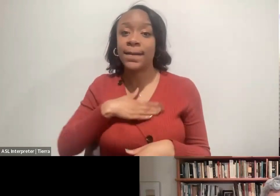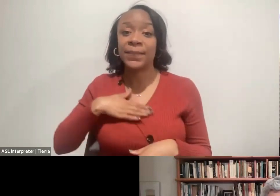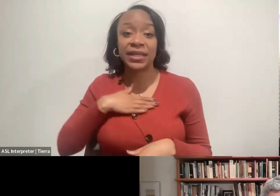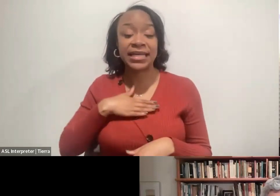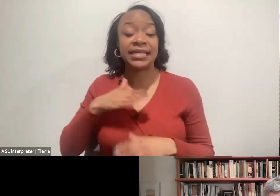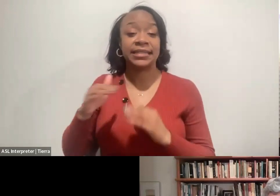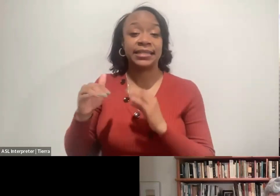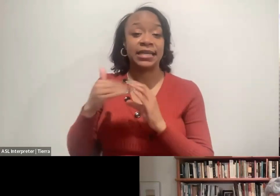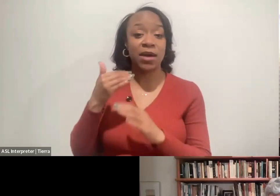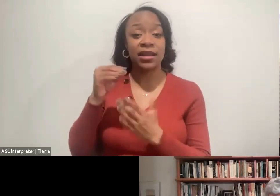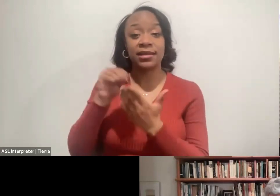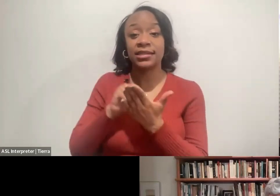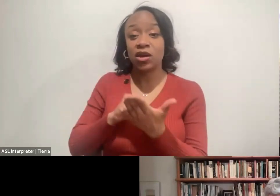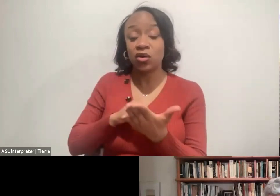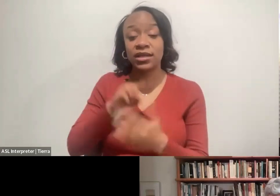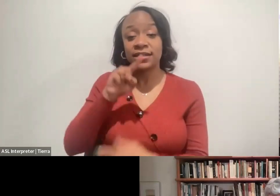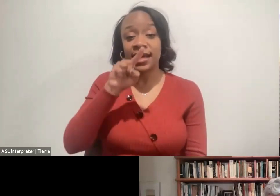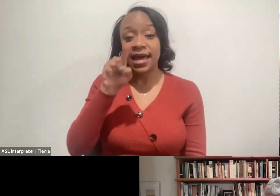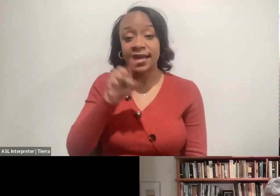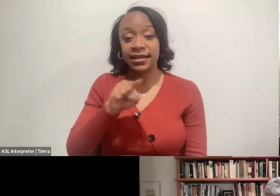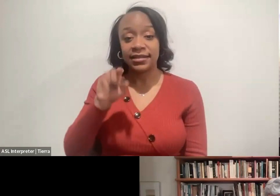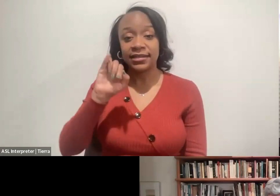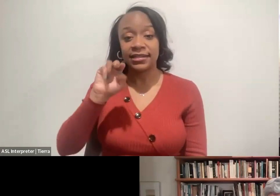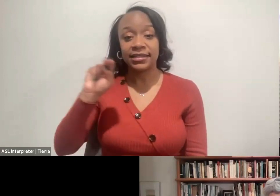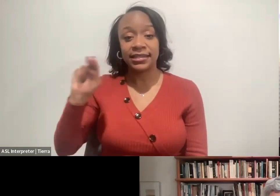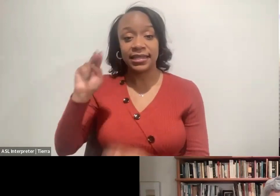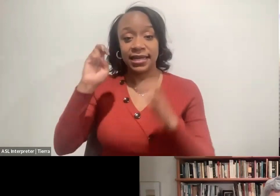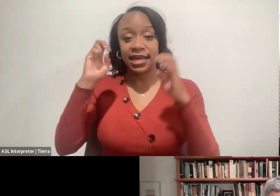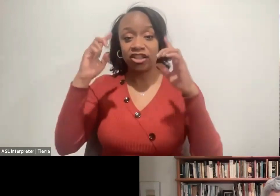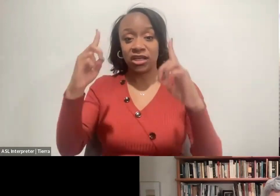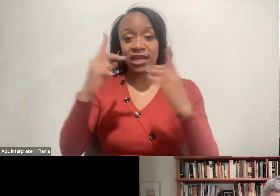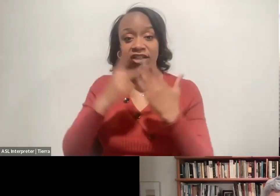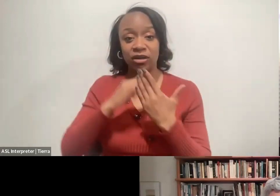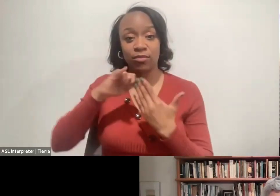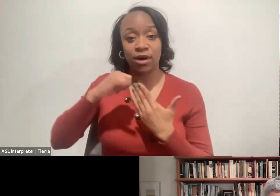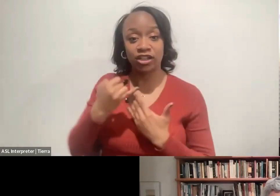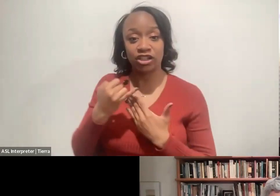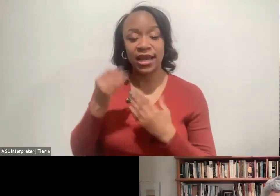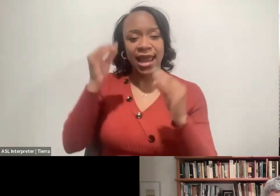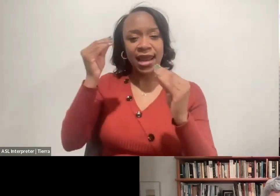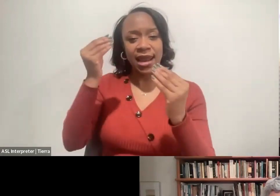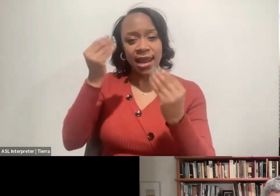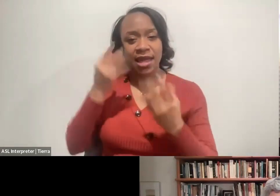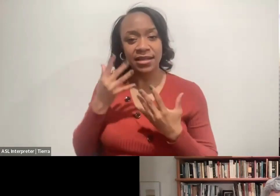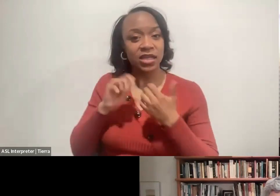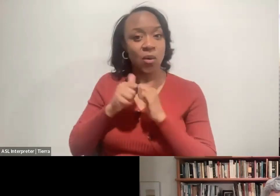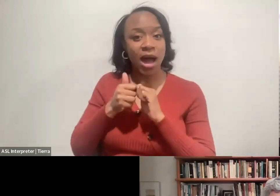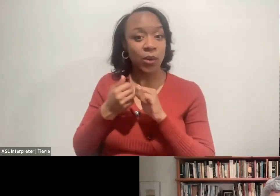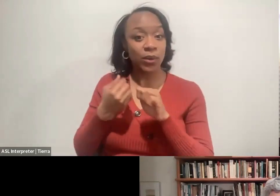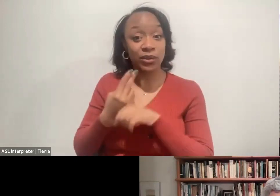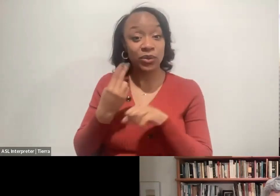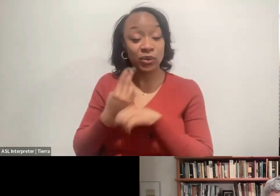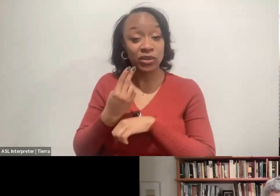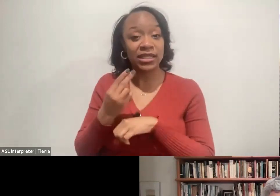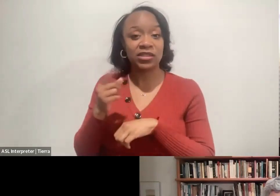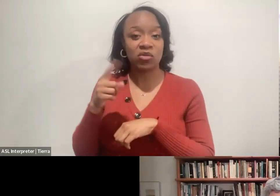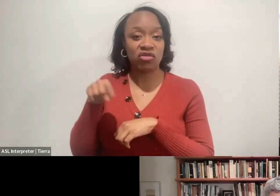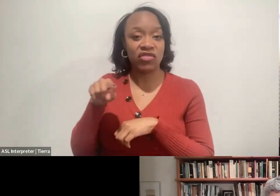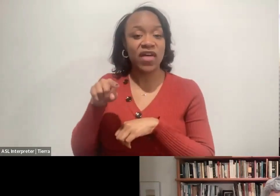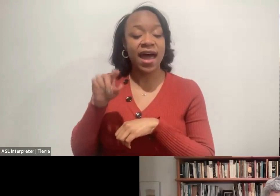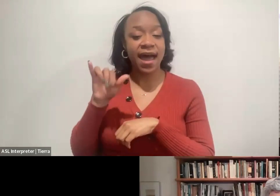Zinn Education Project and let us know how you're using it, so we can share that information with